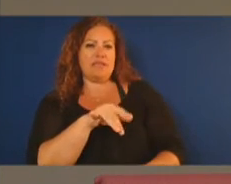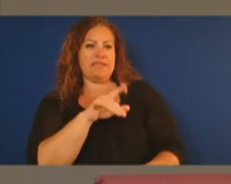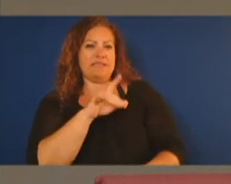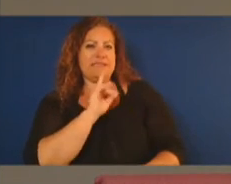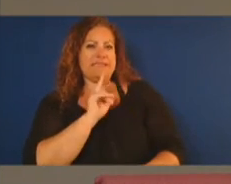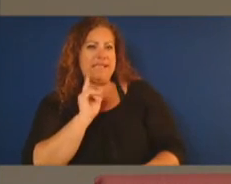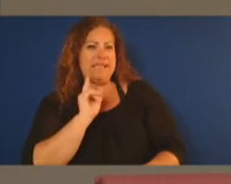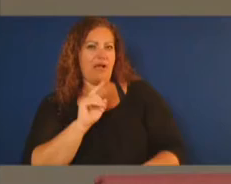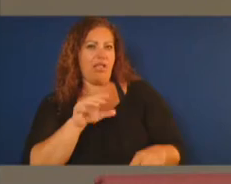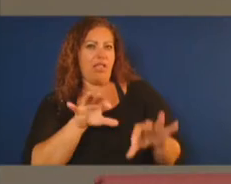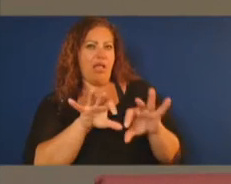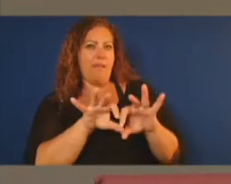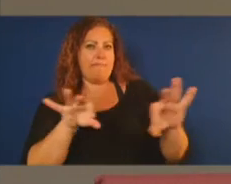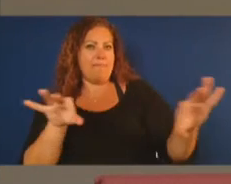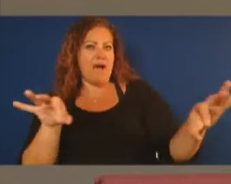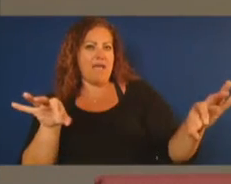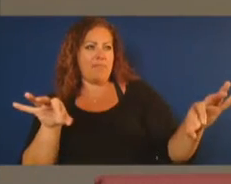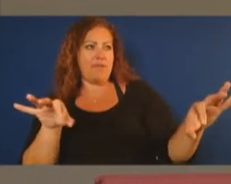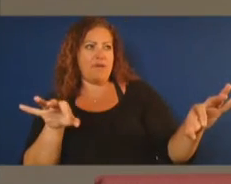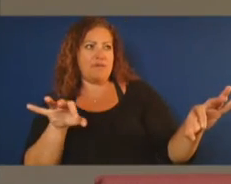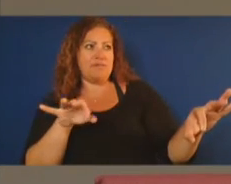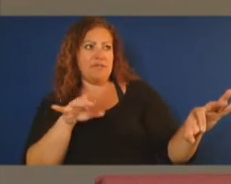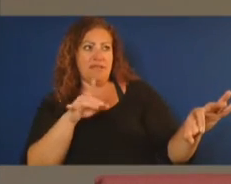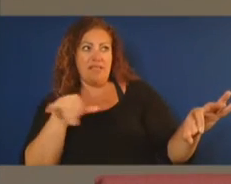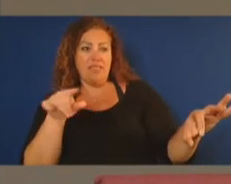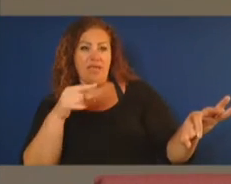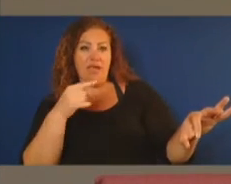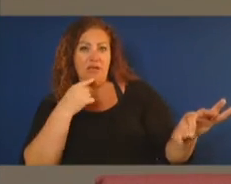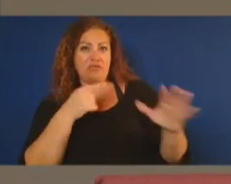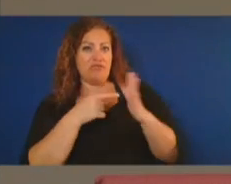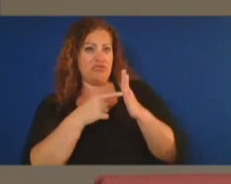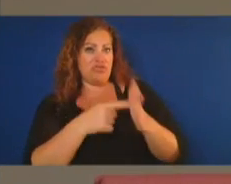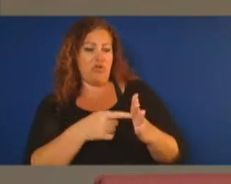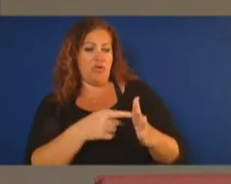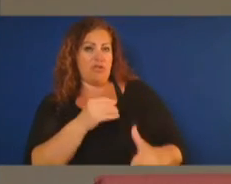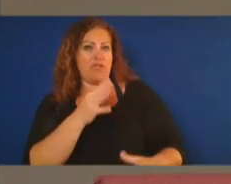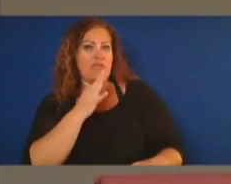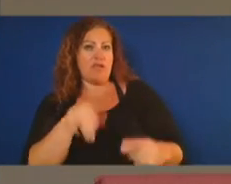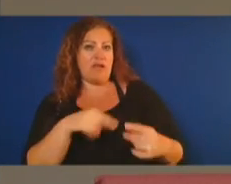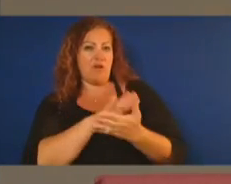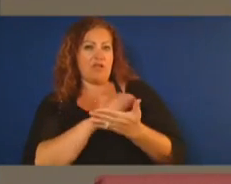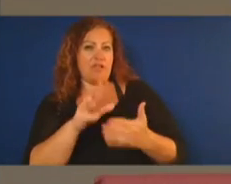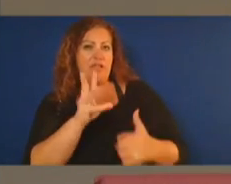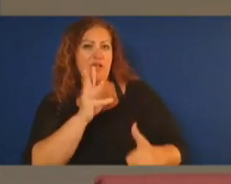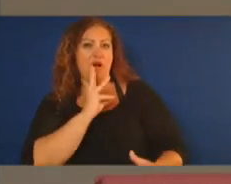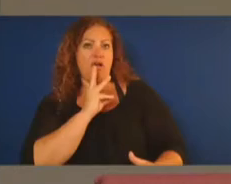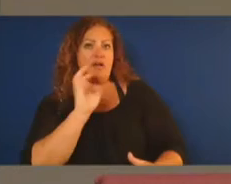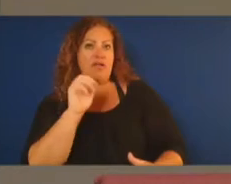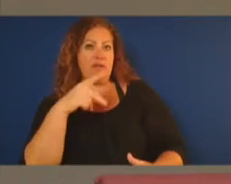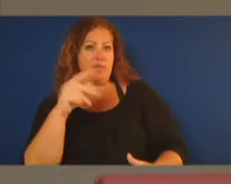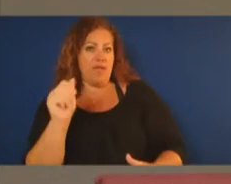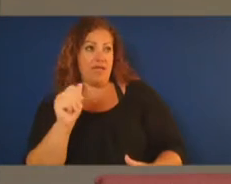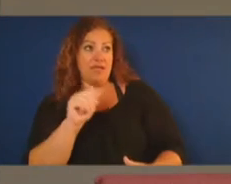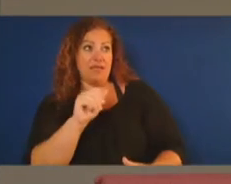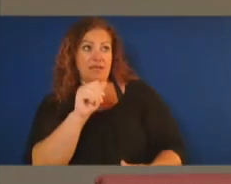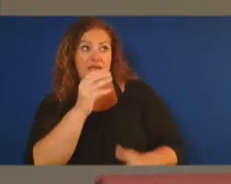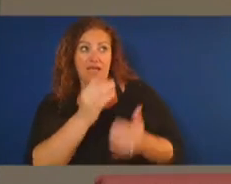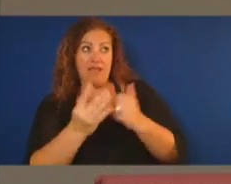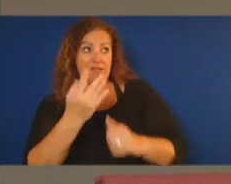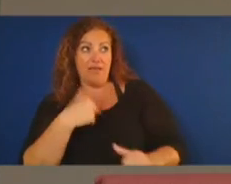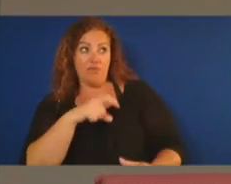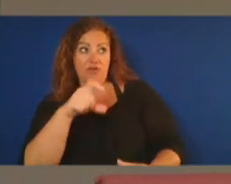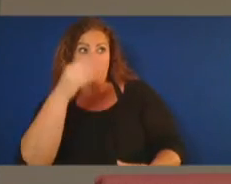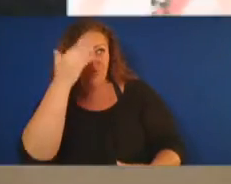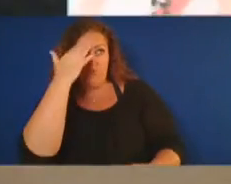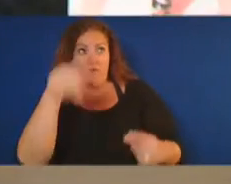uh that that the resident showed the single pipe and they talked about the Clean Water EPA is there anything that we should know uh regarding